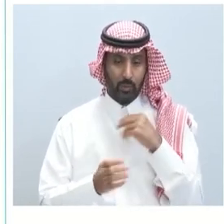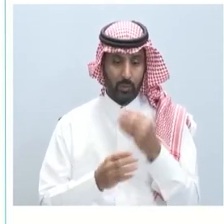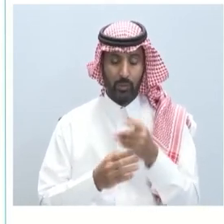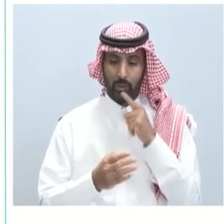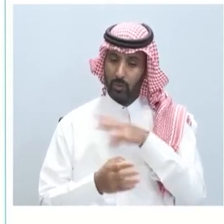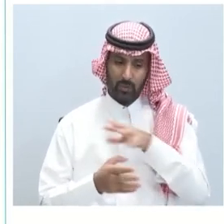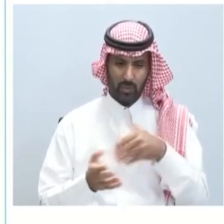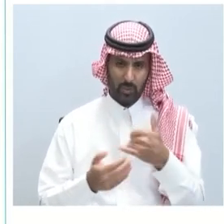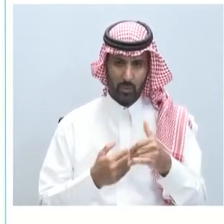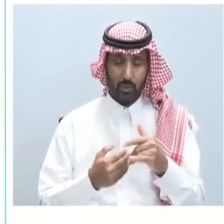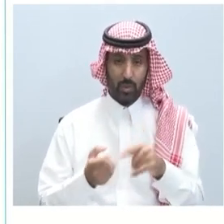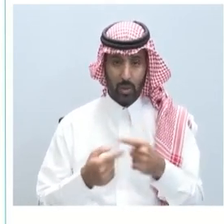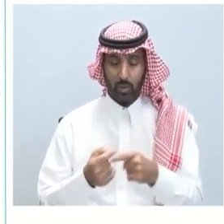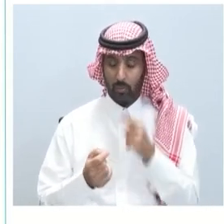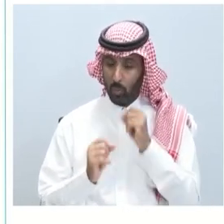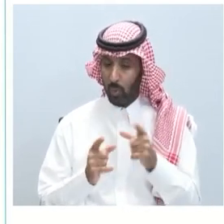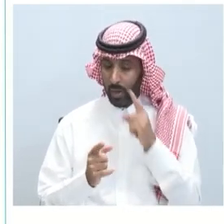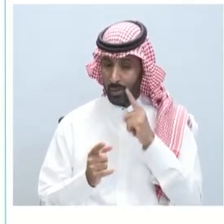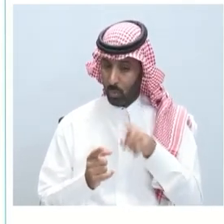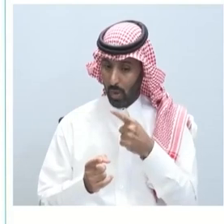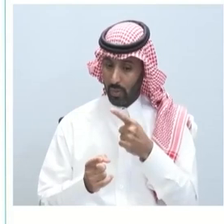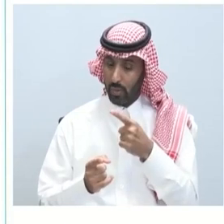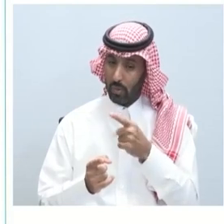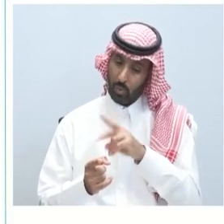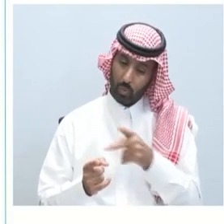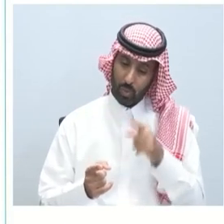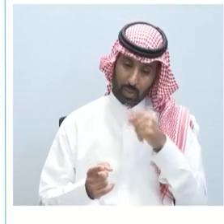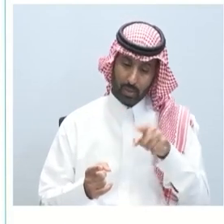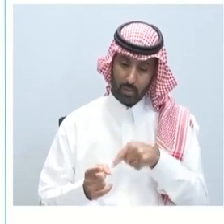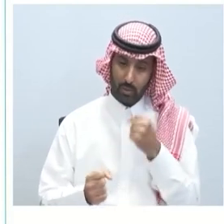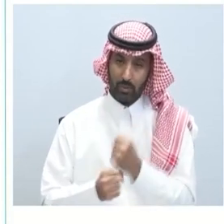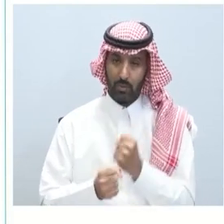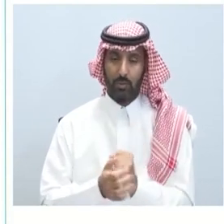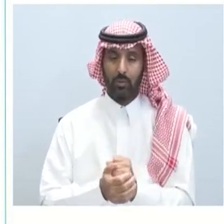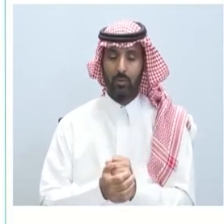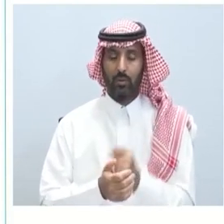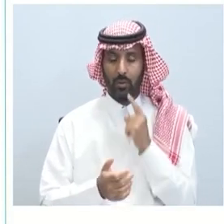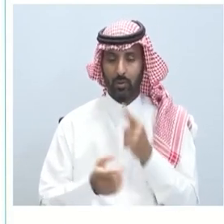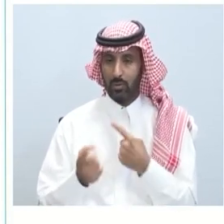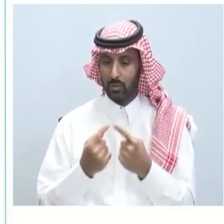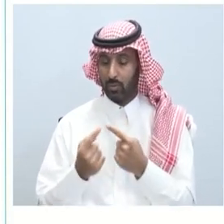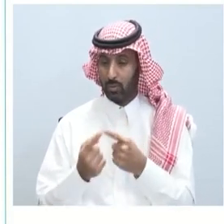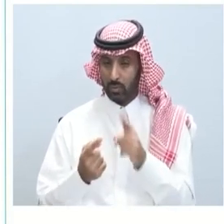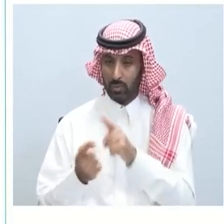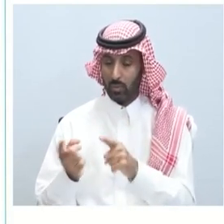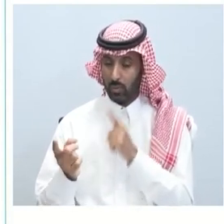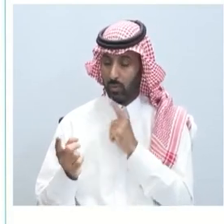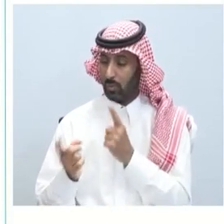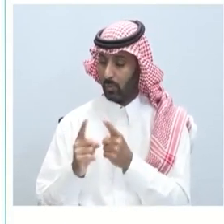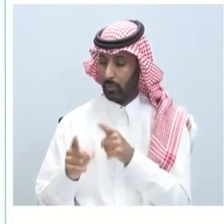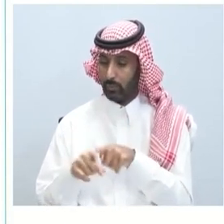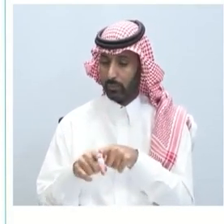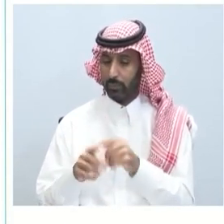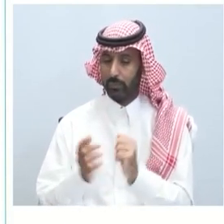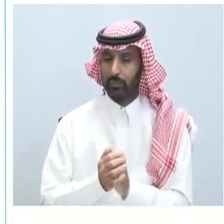every situation there's always a clear right or wrong thing to do? Of course, you can discuss these questions among each other,